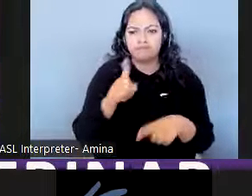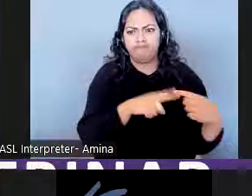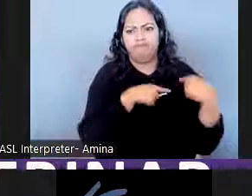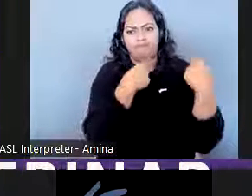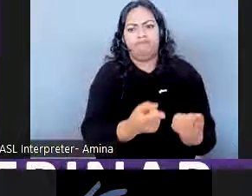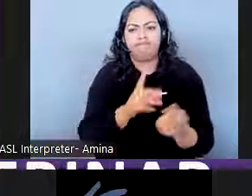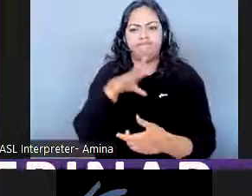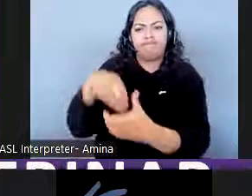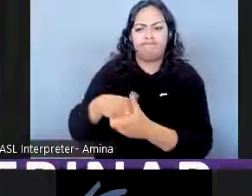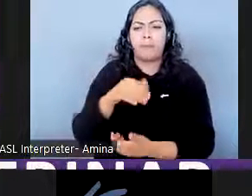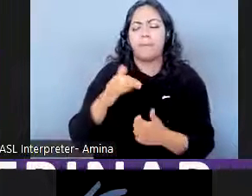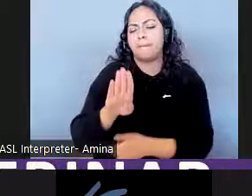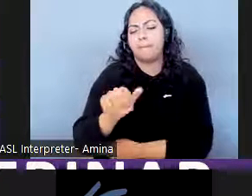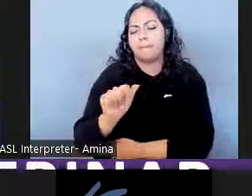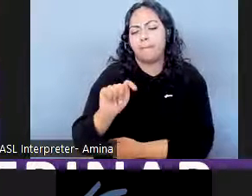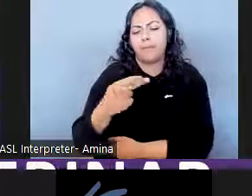Rotary Club,